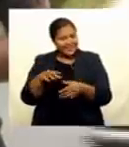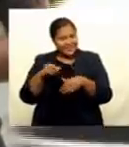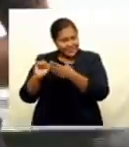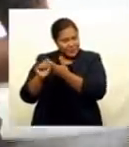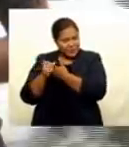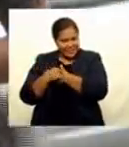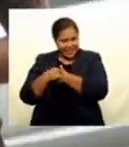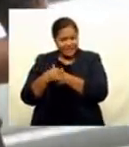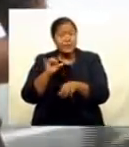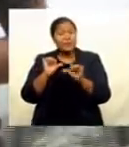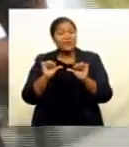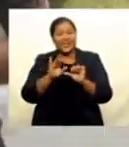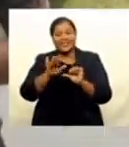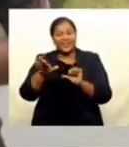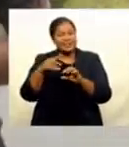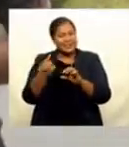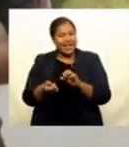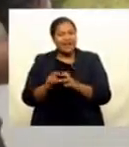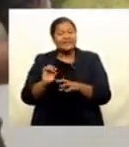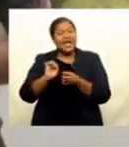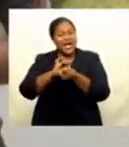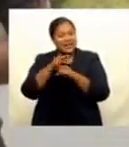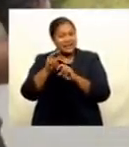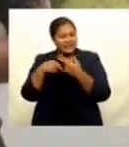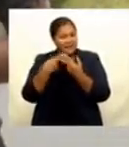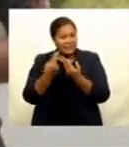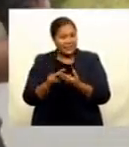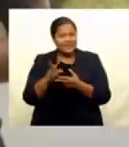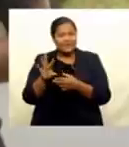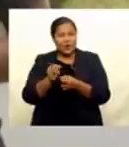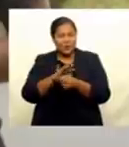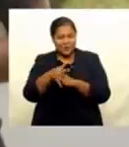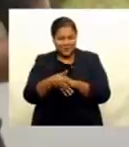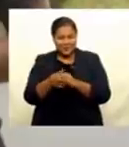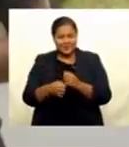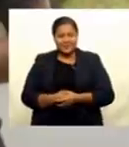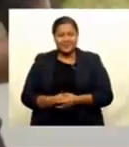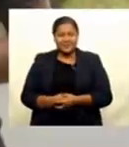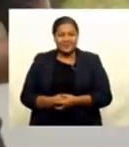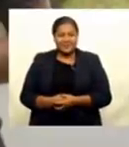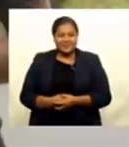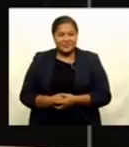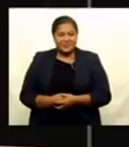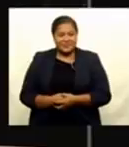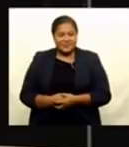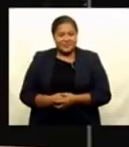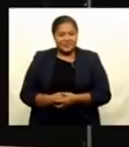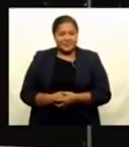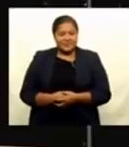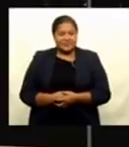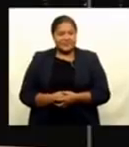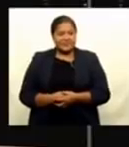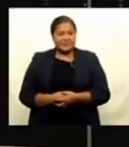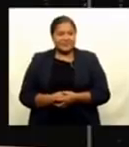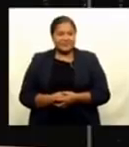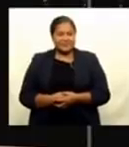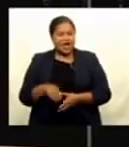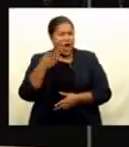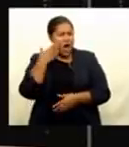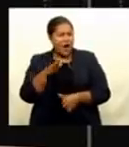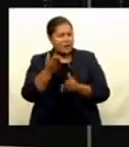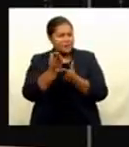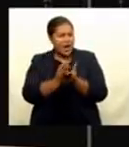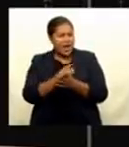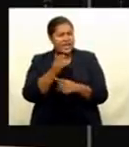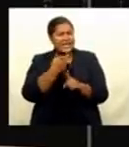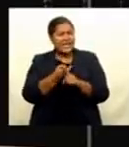protect themselves and their families from coronavirus. Christiana Uluwai, FBC News. Hot Bread Kitchen